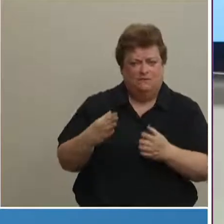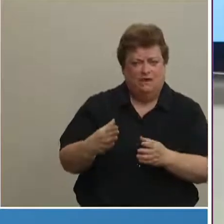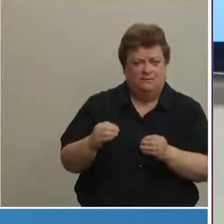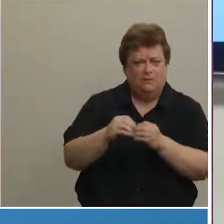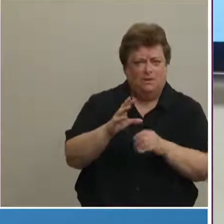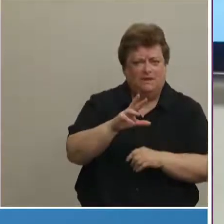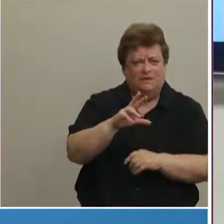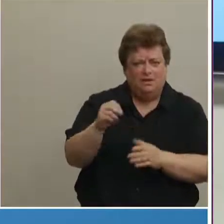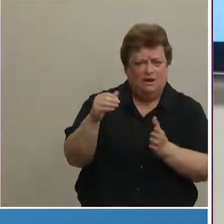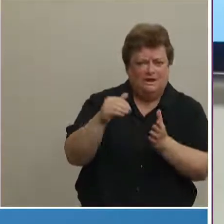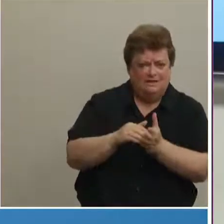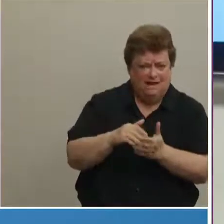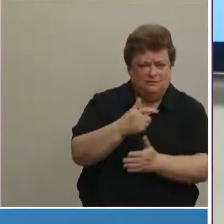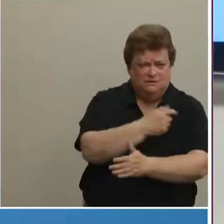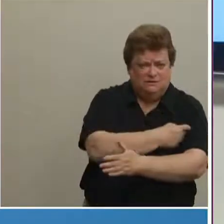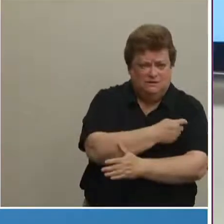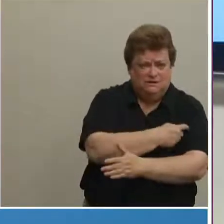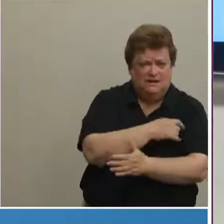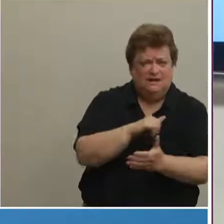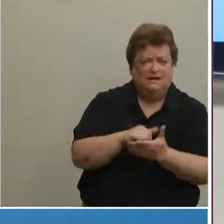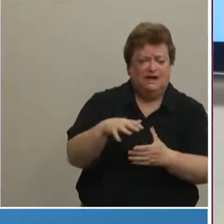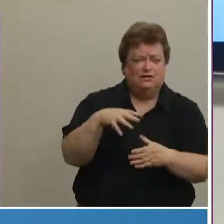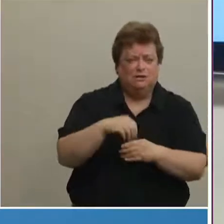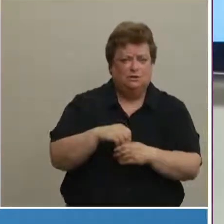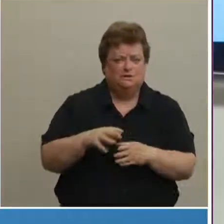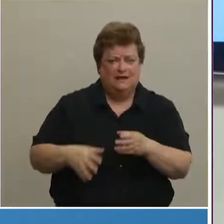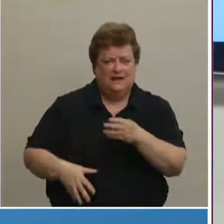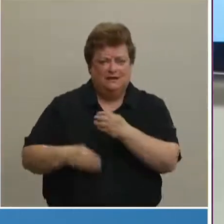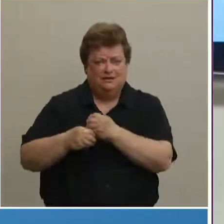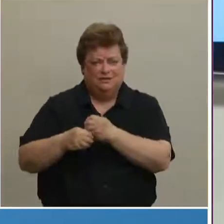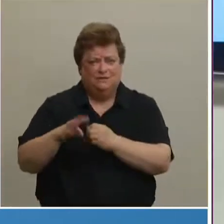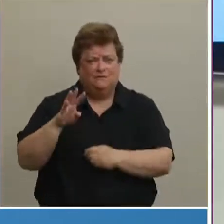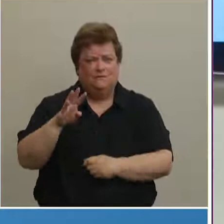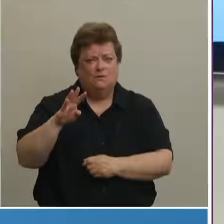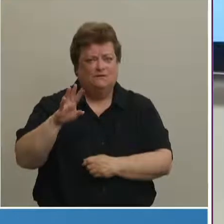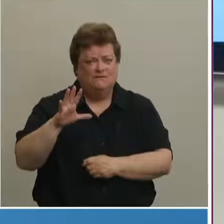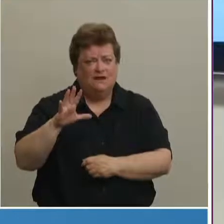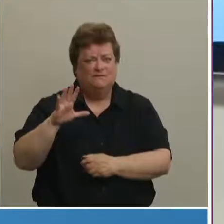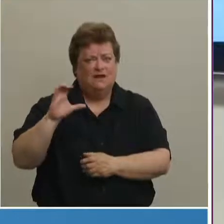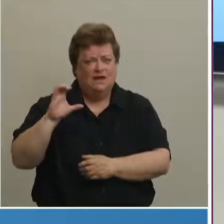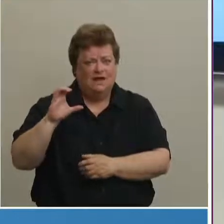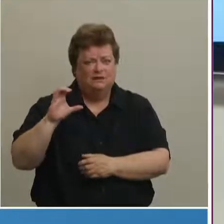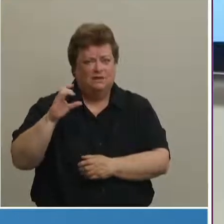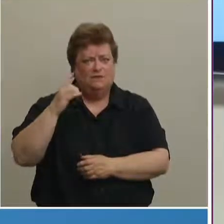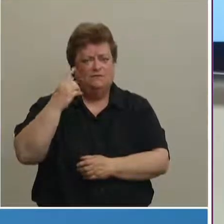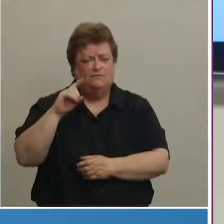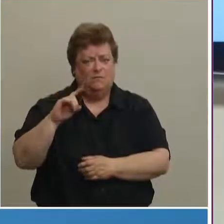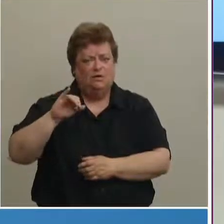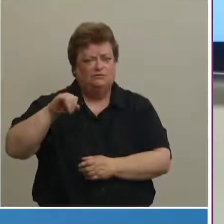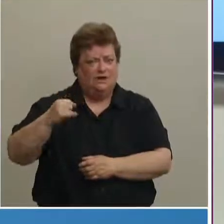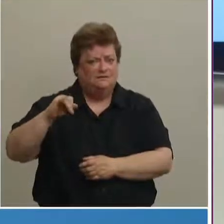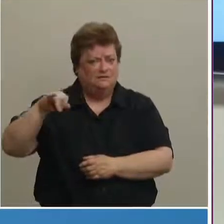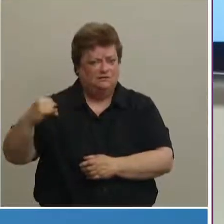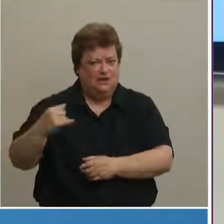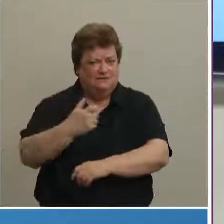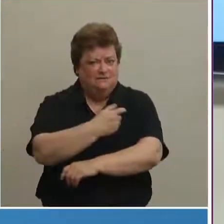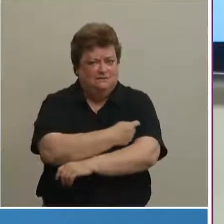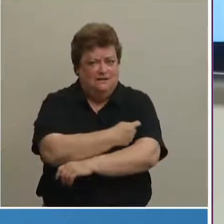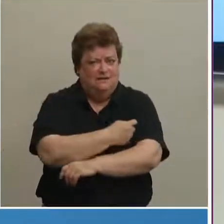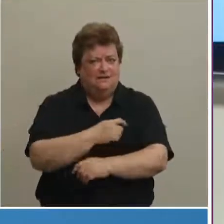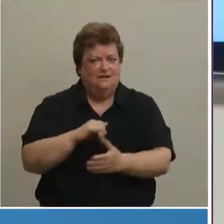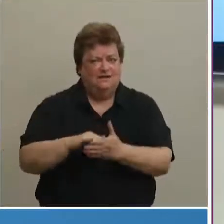30,000 doses of vaccine. That includes an additional 4,500 doses of Johnson & Johnson